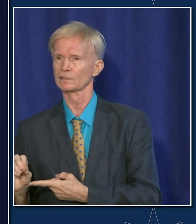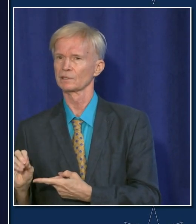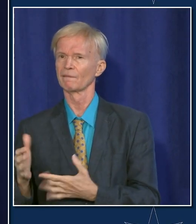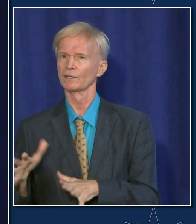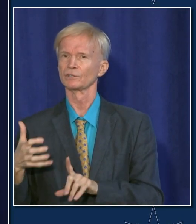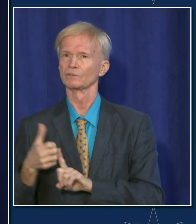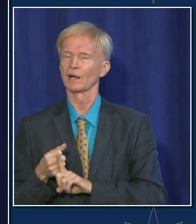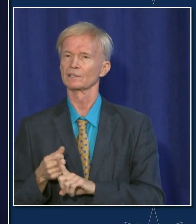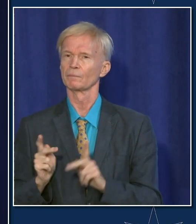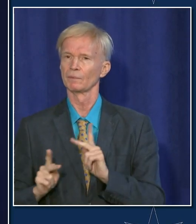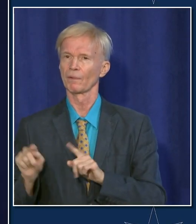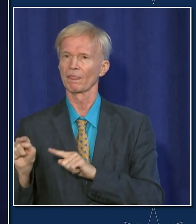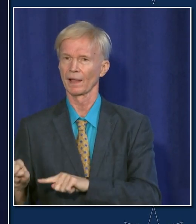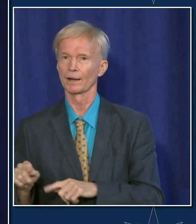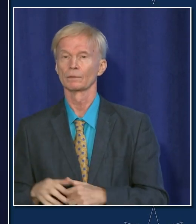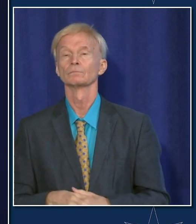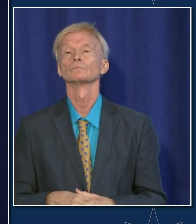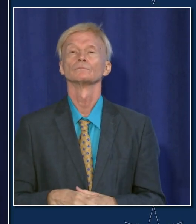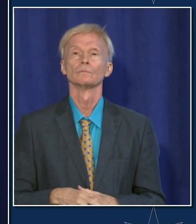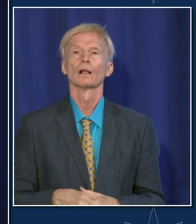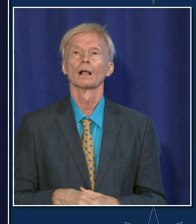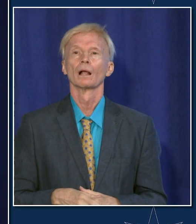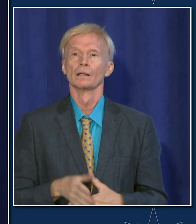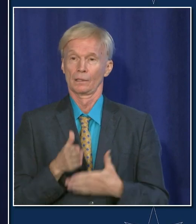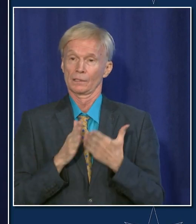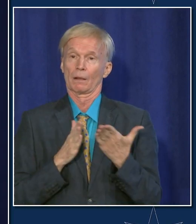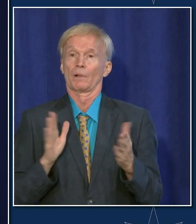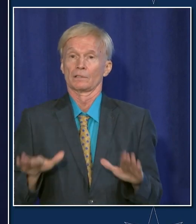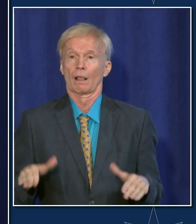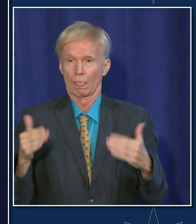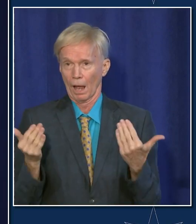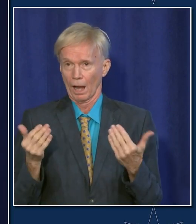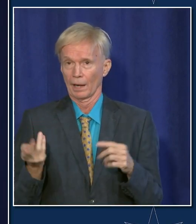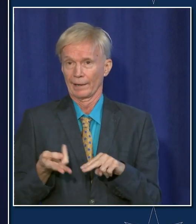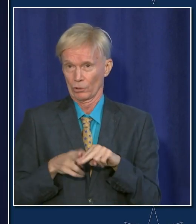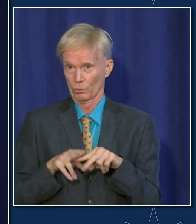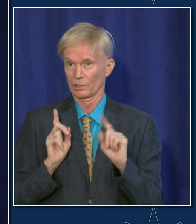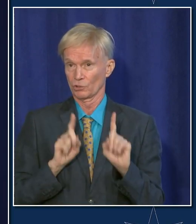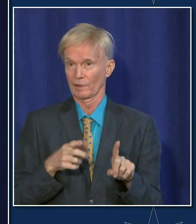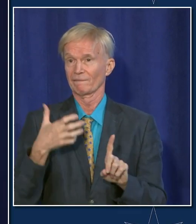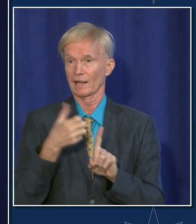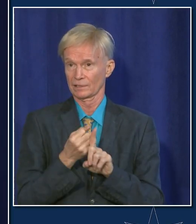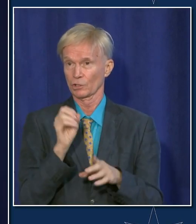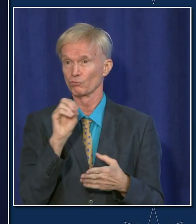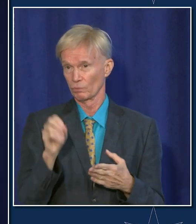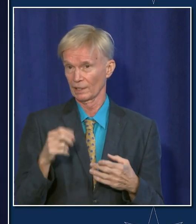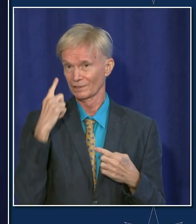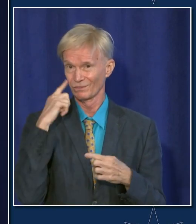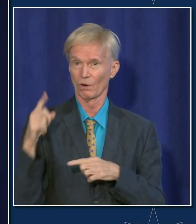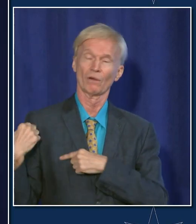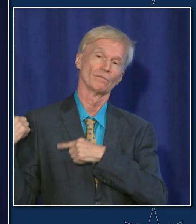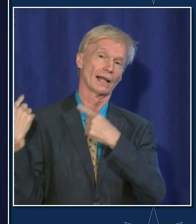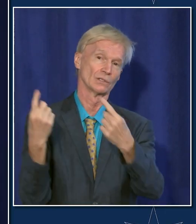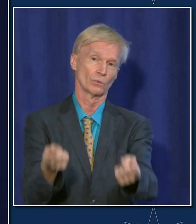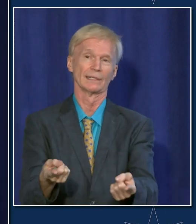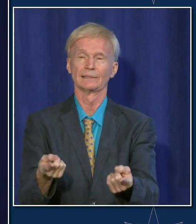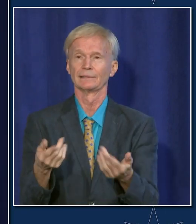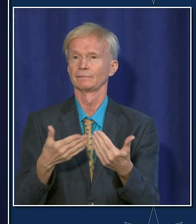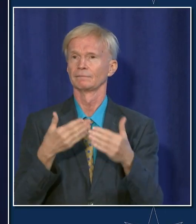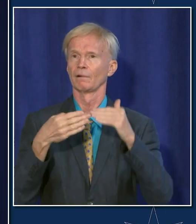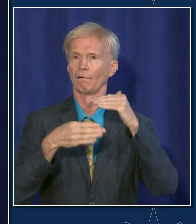vaccinated. We have seen a slight increase in vaccination rates over our past few weeks after a long decline. Just want folks to